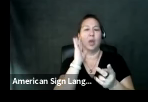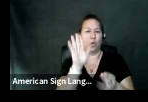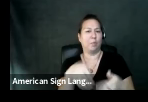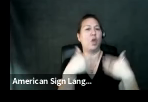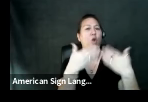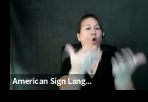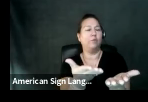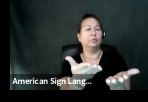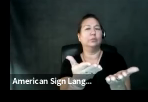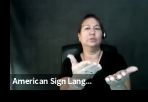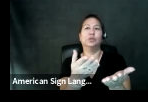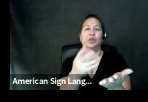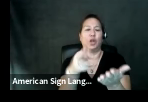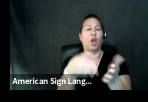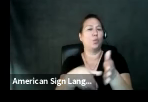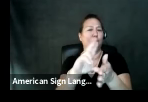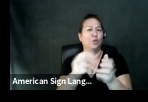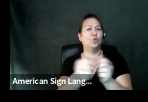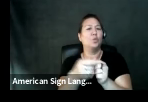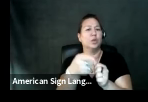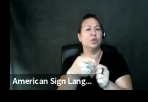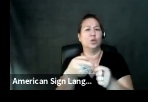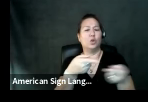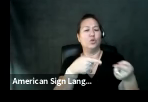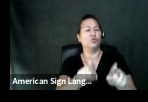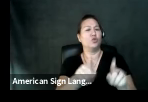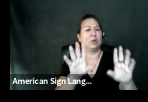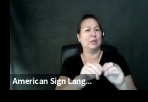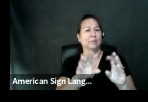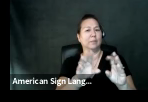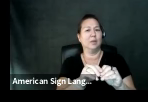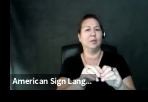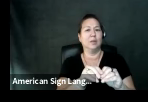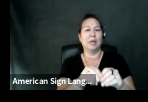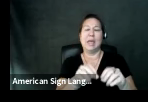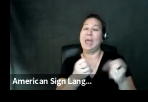every IEP meeting, and they're available in multiple languages.